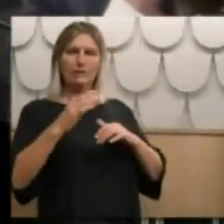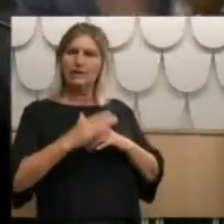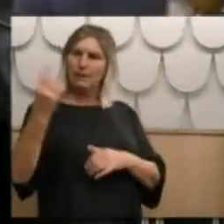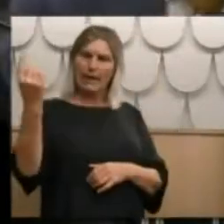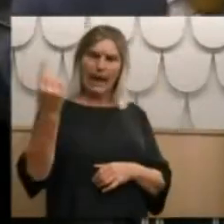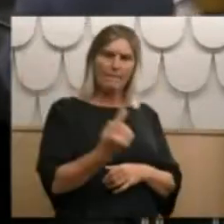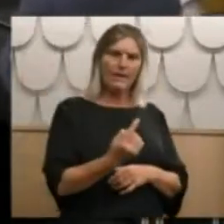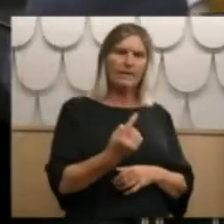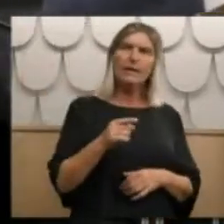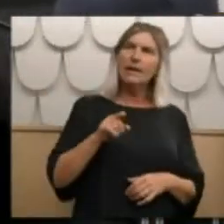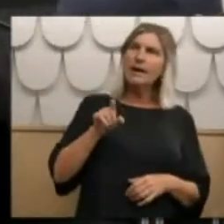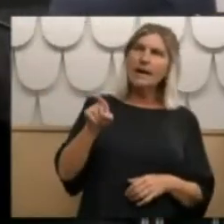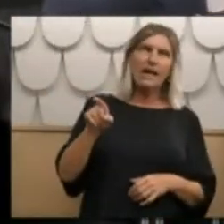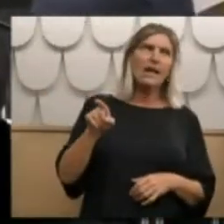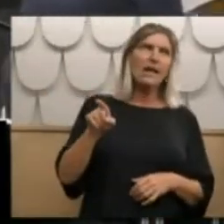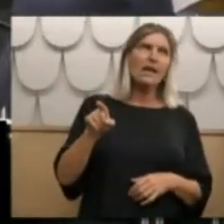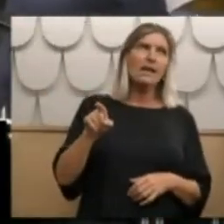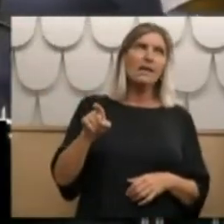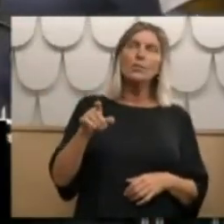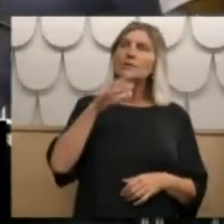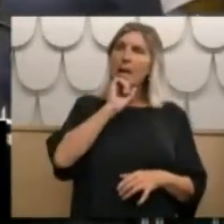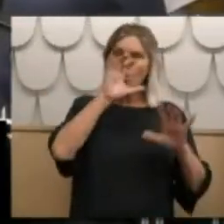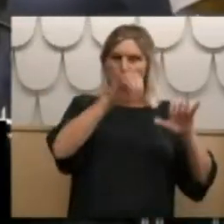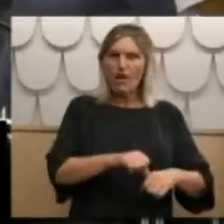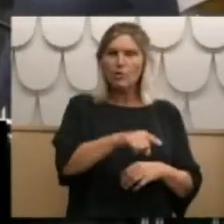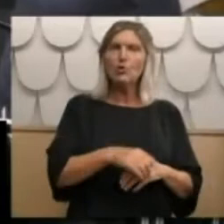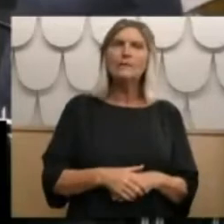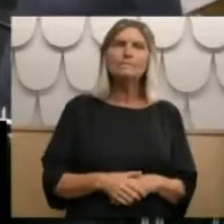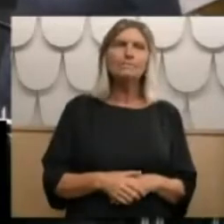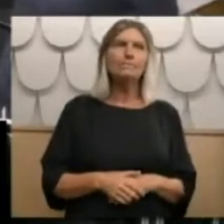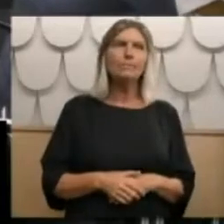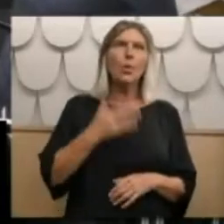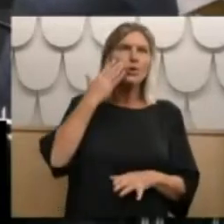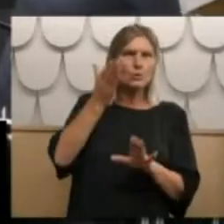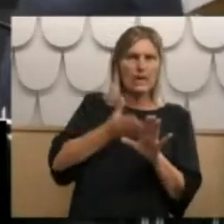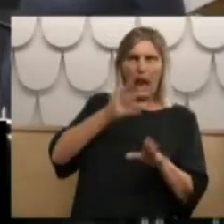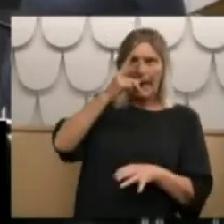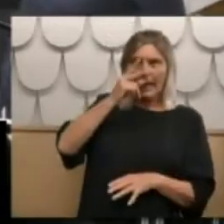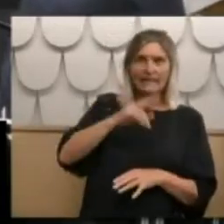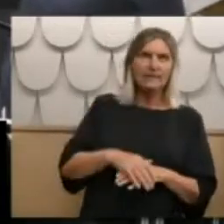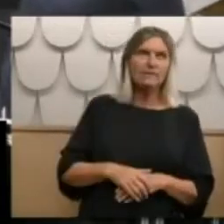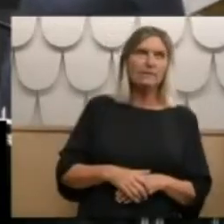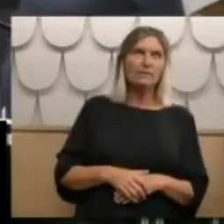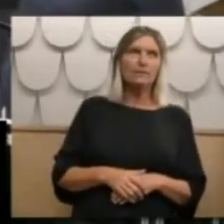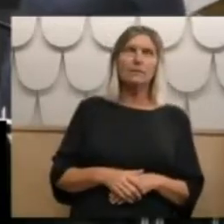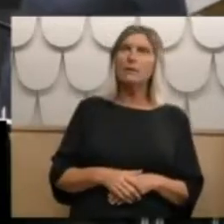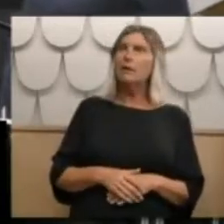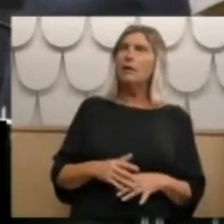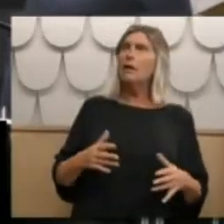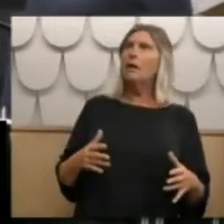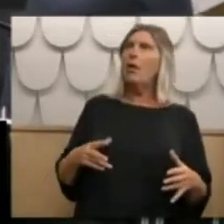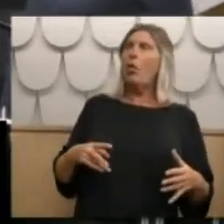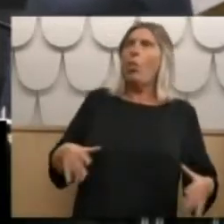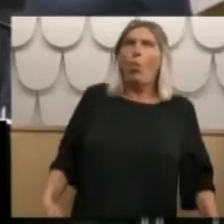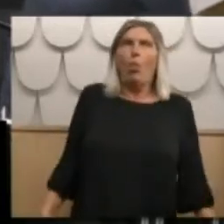in and he was the man who had raped her and as a young adolescent, and she just could not